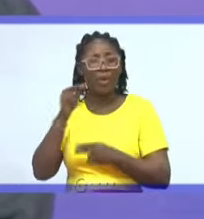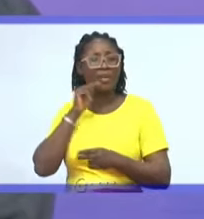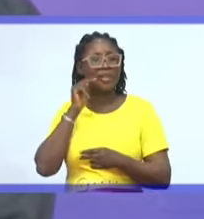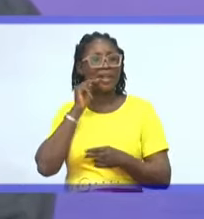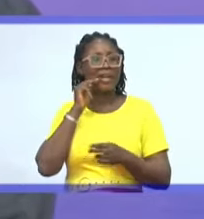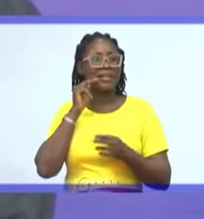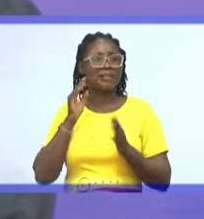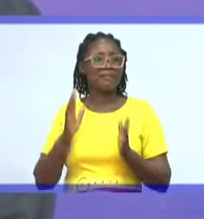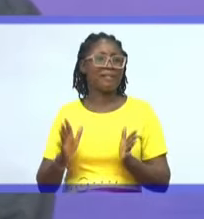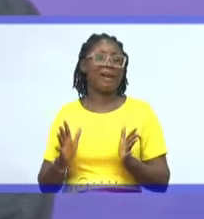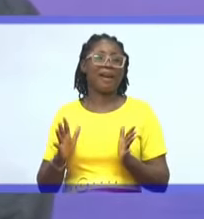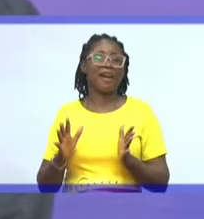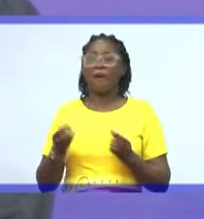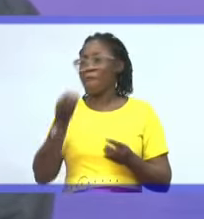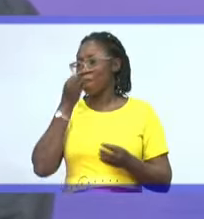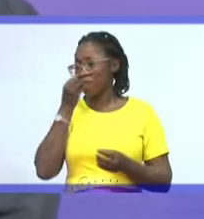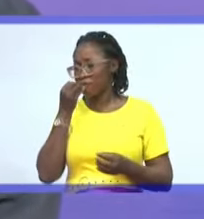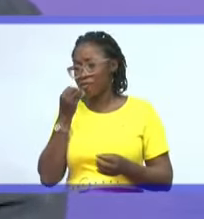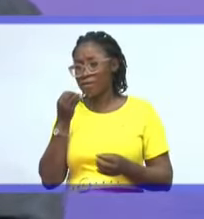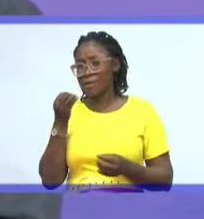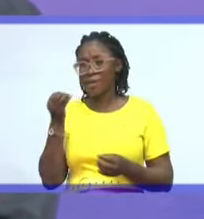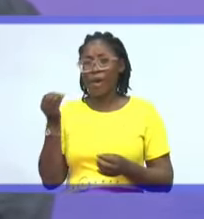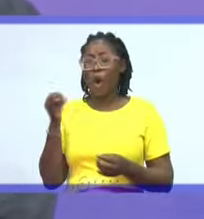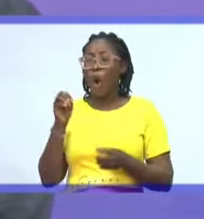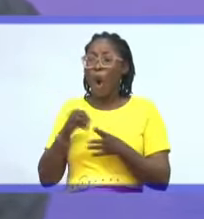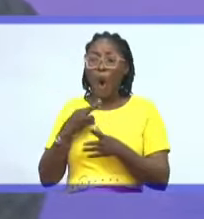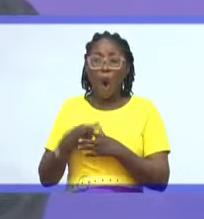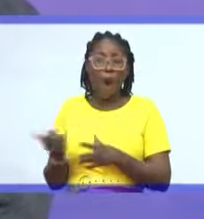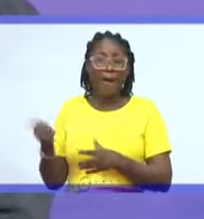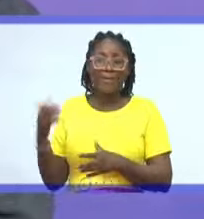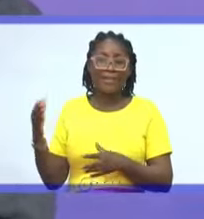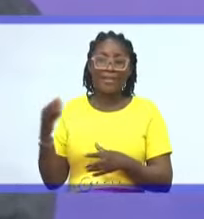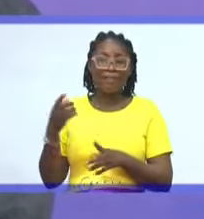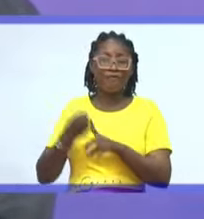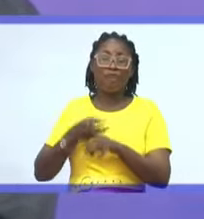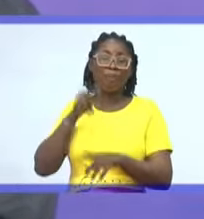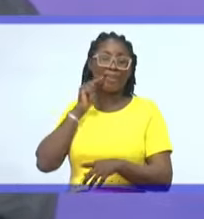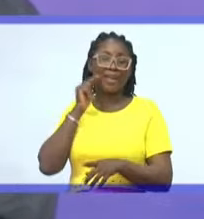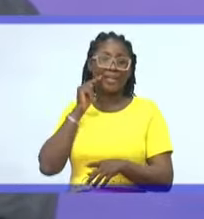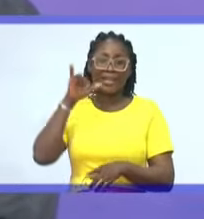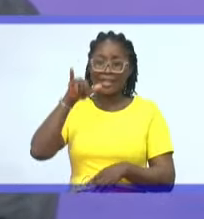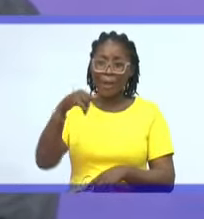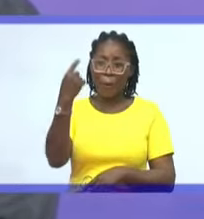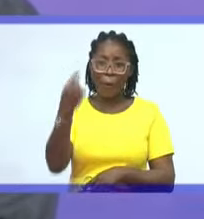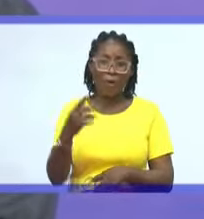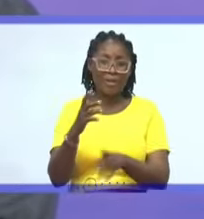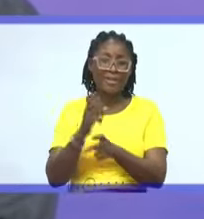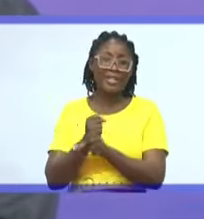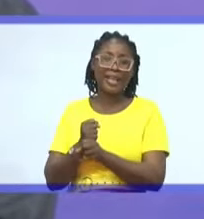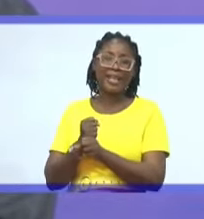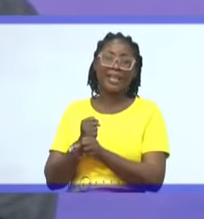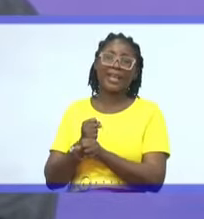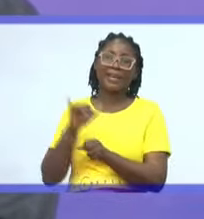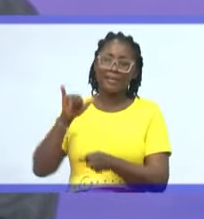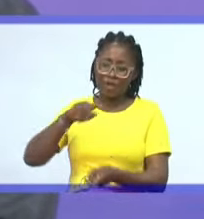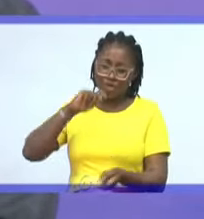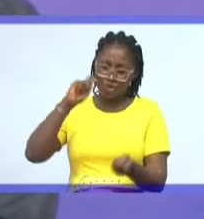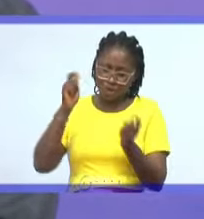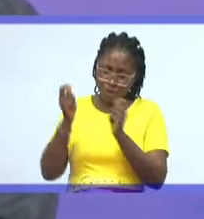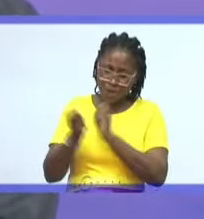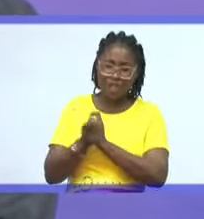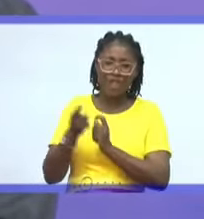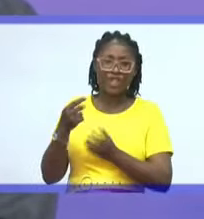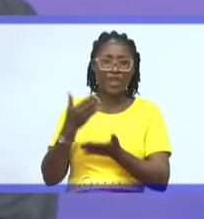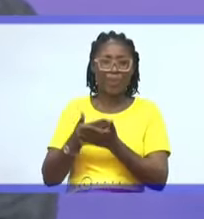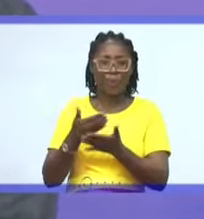they don't consume Nigerian food or anything that adds value or brings the money back. They only take, they exchange the money.